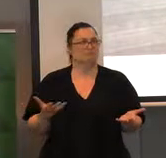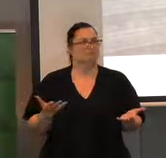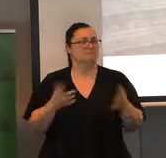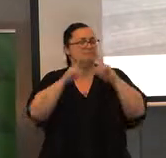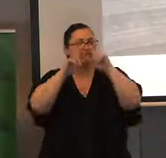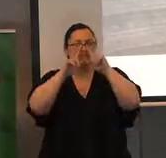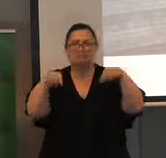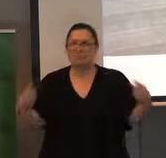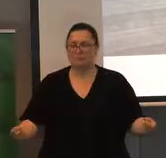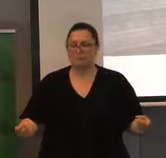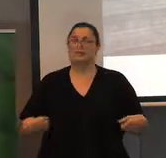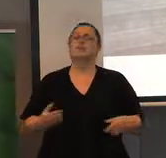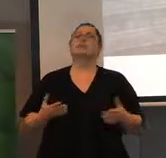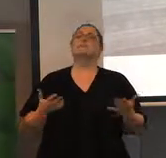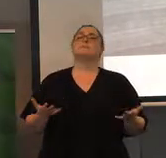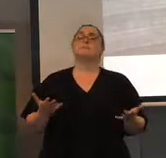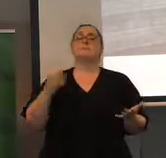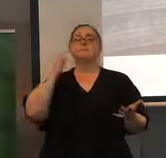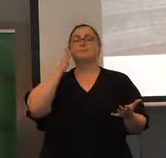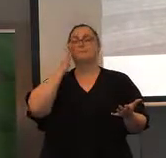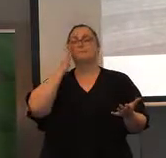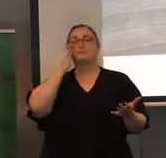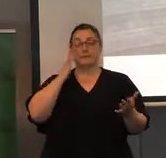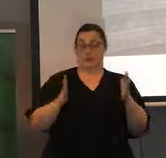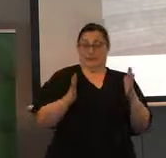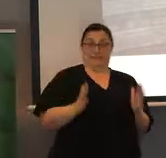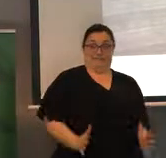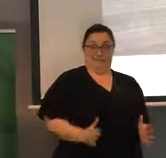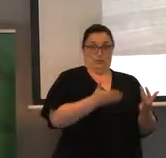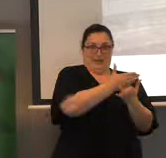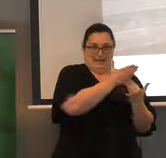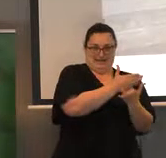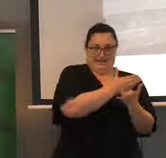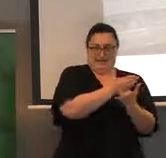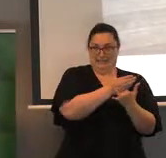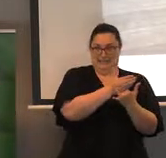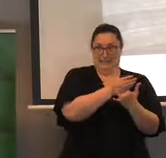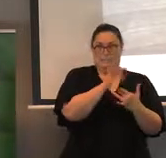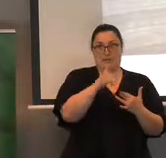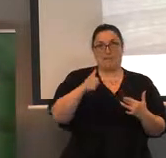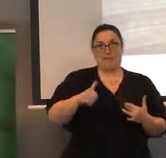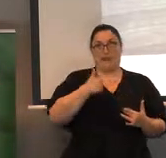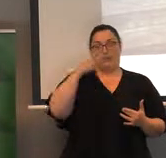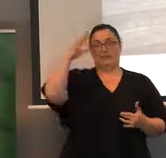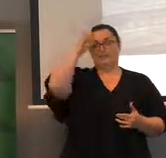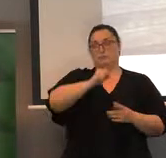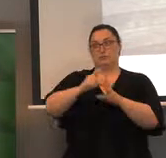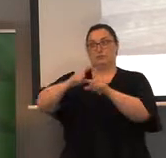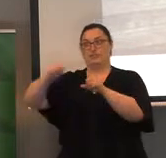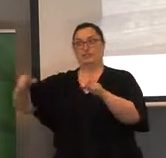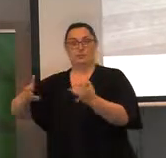So thinking about the relationship to the physical and the digital, are our assumptions for